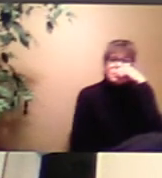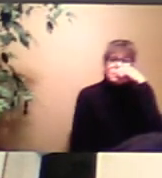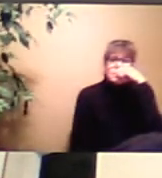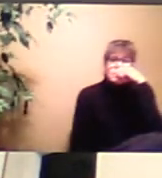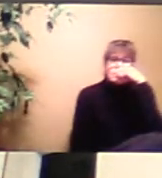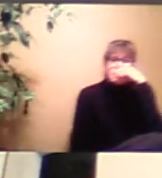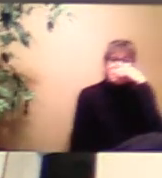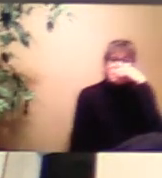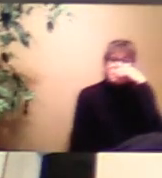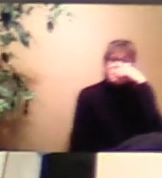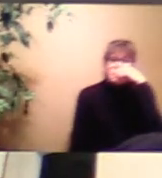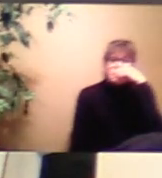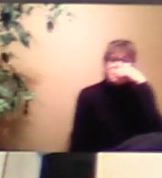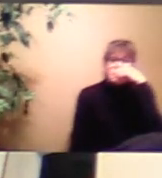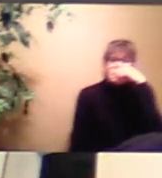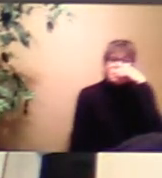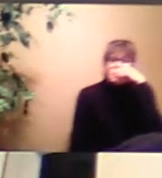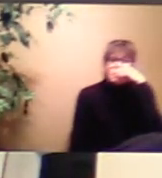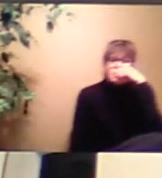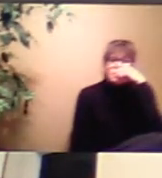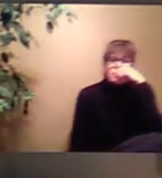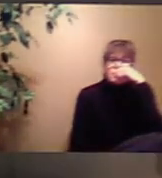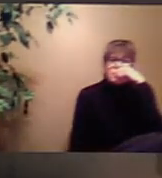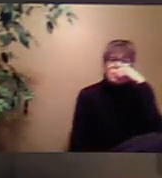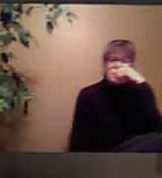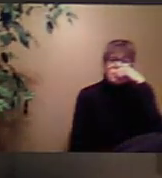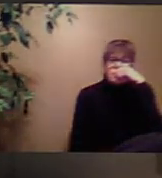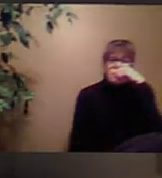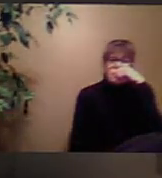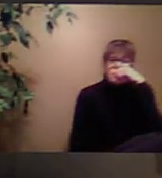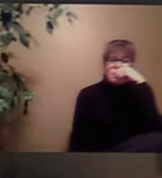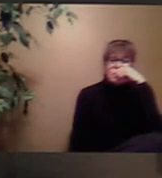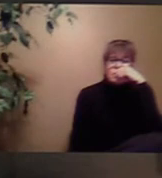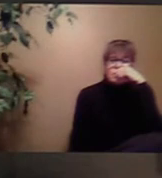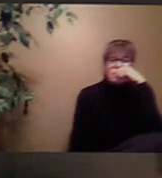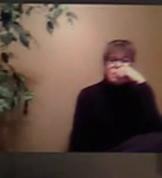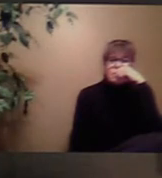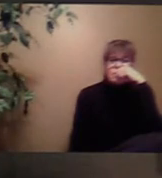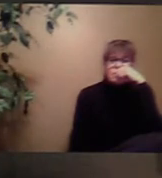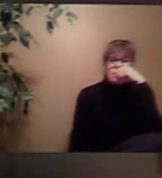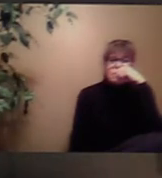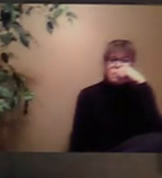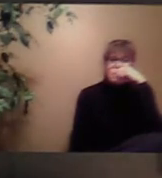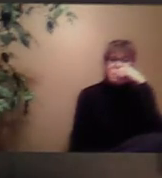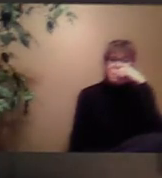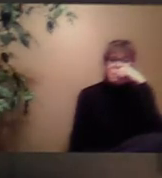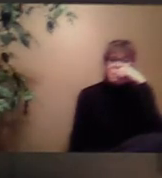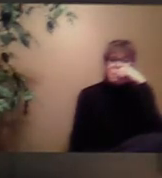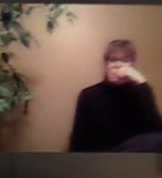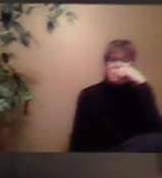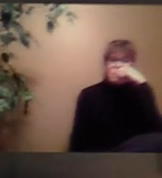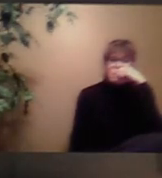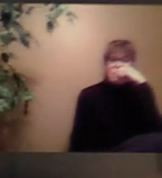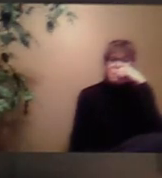Before I go back, can I just double check real quick? I haven't forgotten about you, Ms. Sherlow. I just want to make sure, since I accidentally muted everybody and didn't realize they